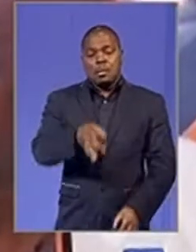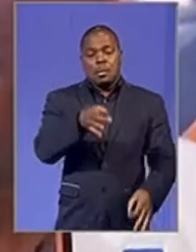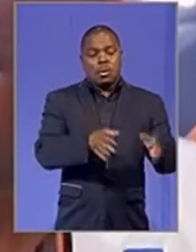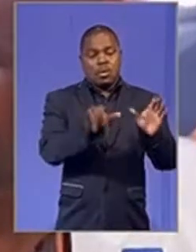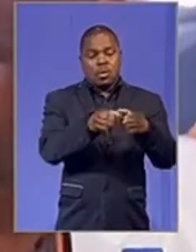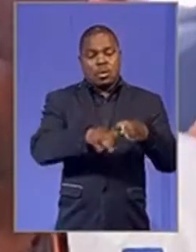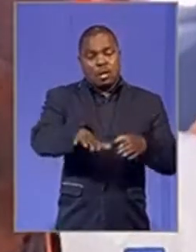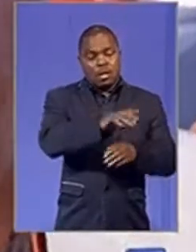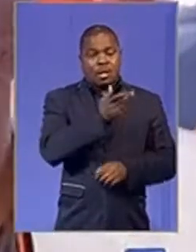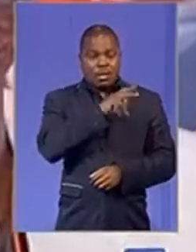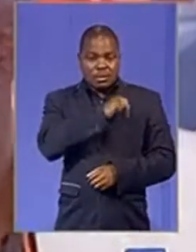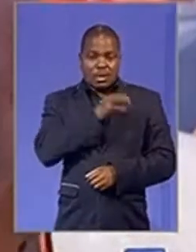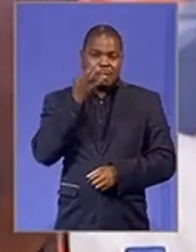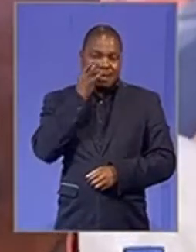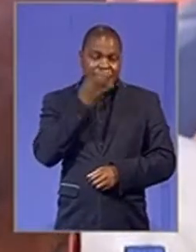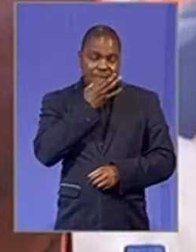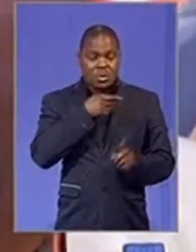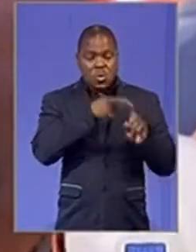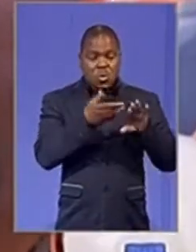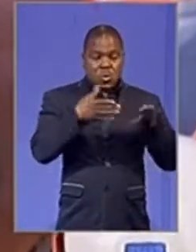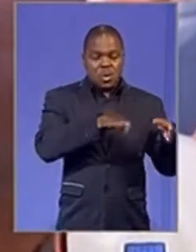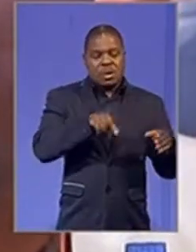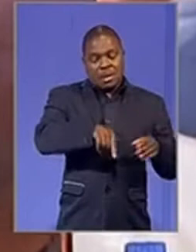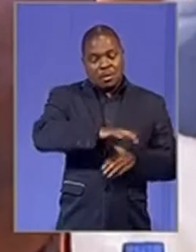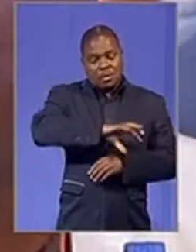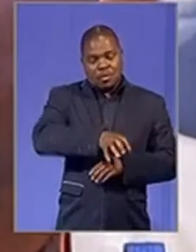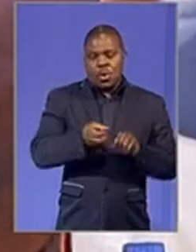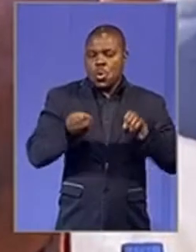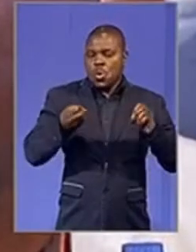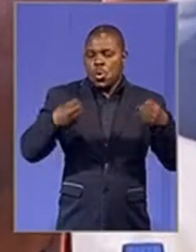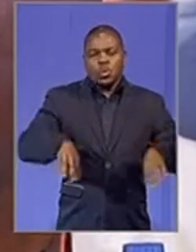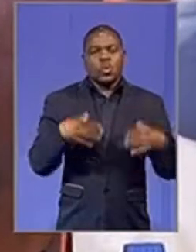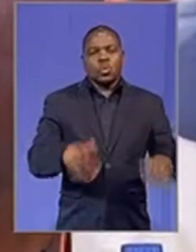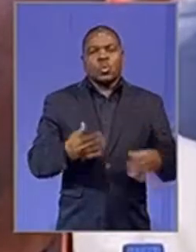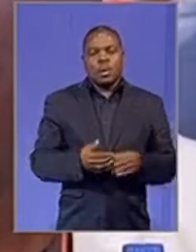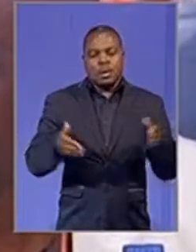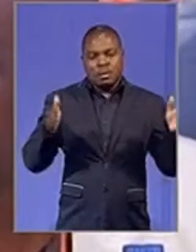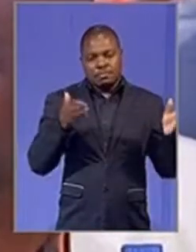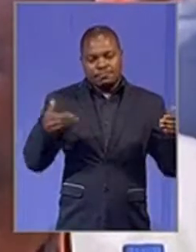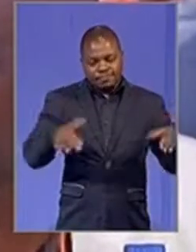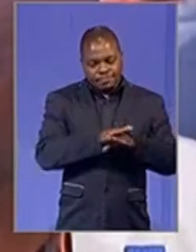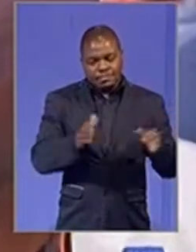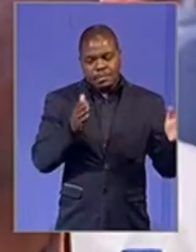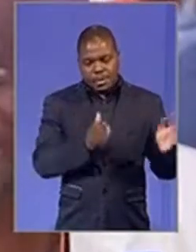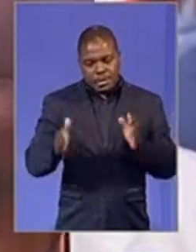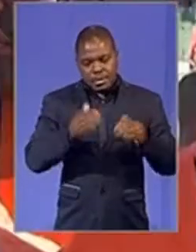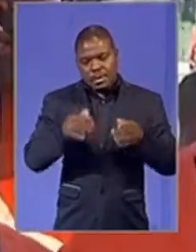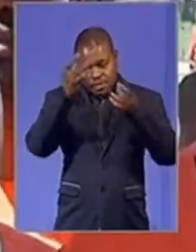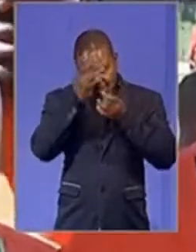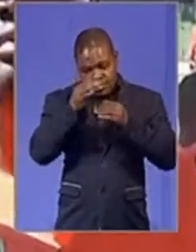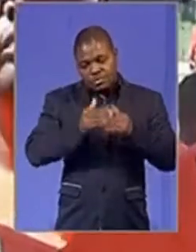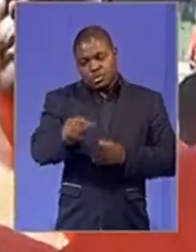KwaZulu-Natal e re lefu la hae ke tahlehelo e kgolo provinseng ena. Ditlhophiso tsa lepato di tla phatlalatswa ha mamorao mme